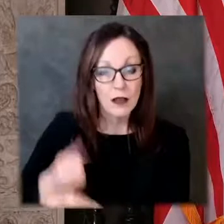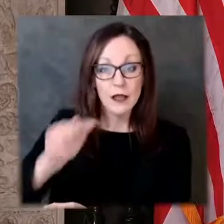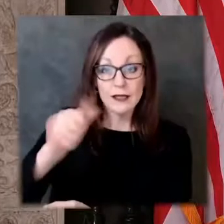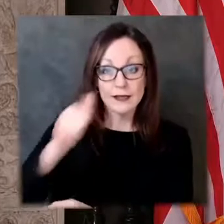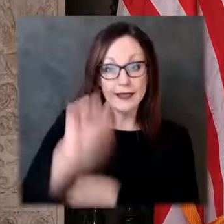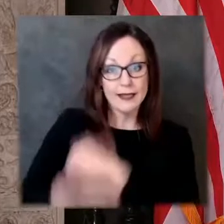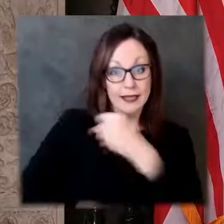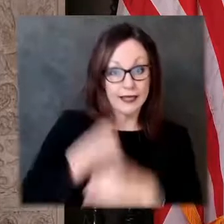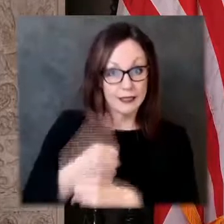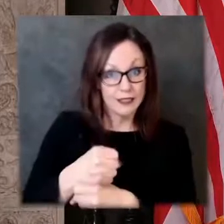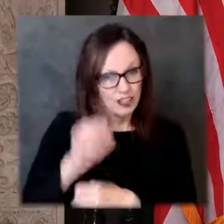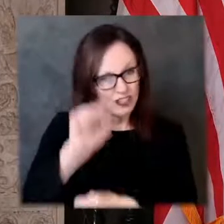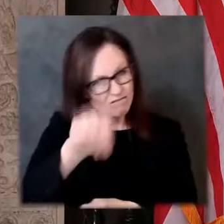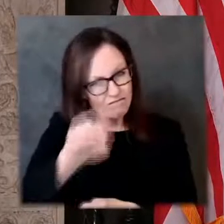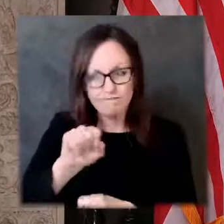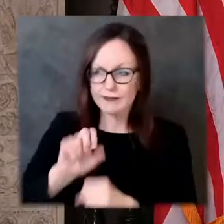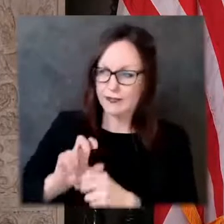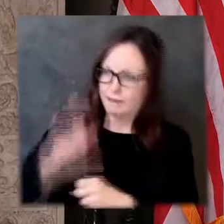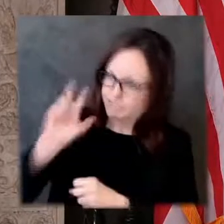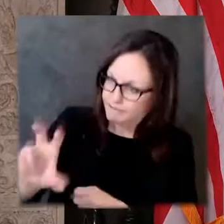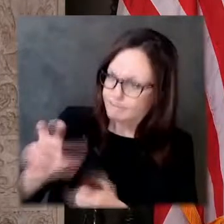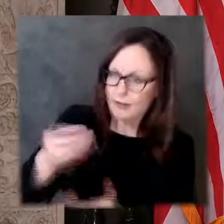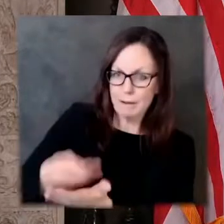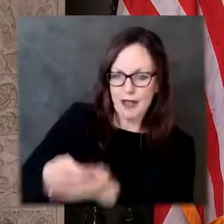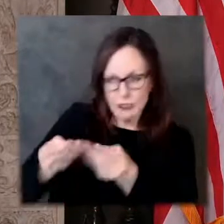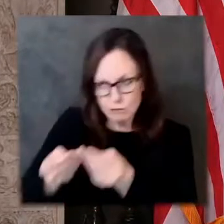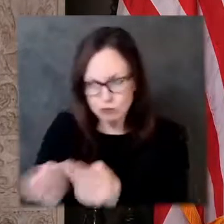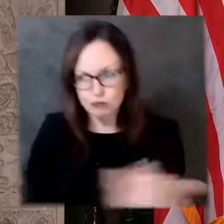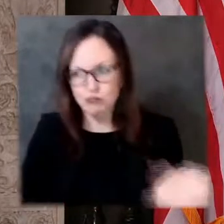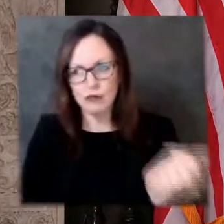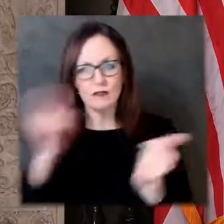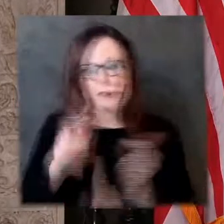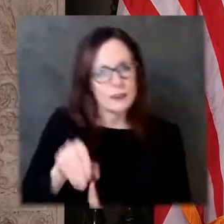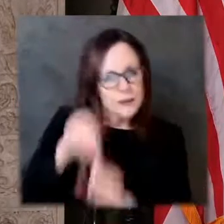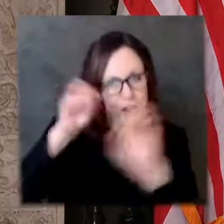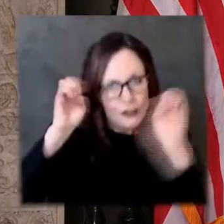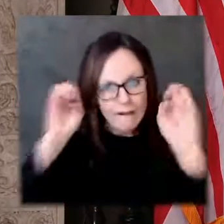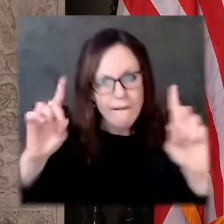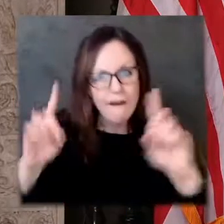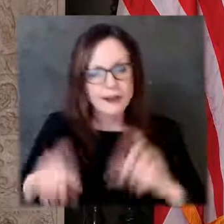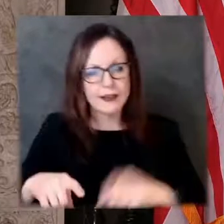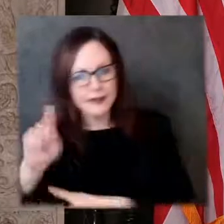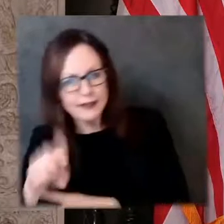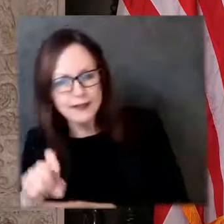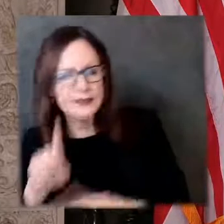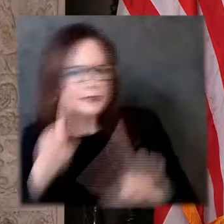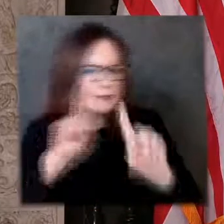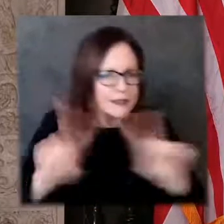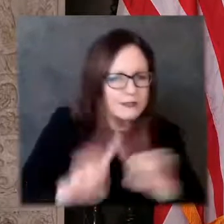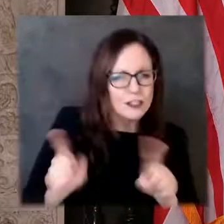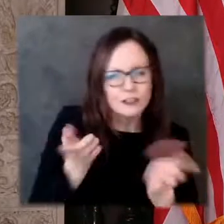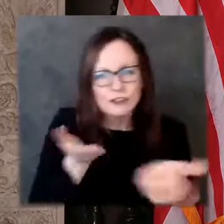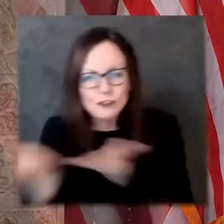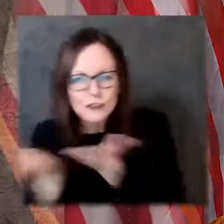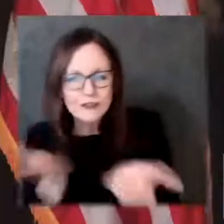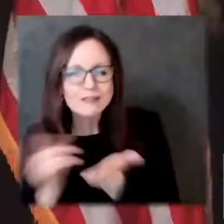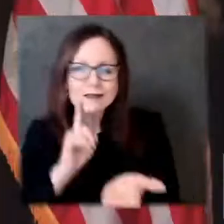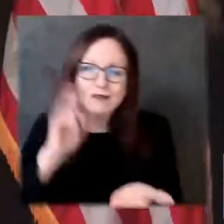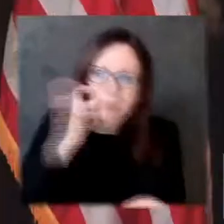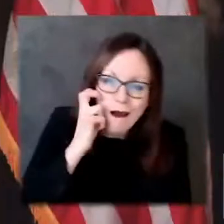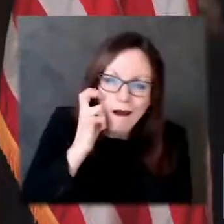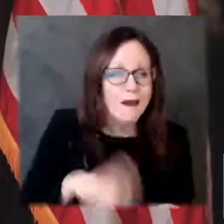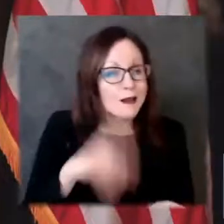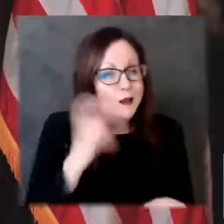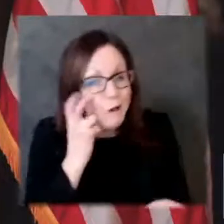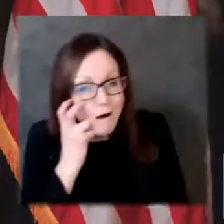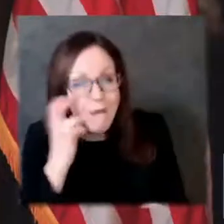matter is, after a decade of failing to provide more funding, we still have a lot more to get to where we need to go. That's why